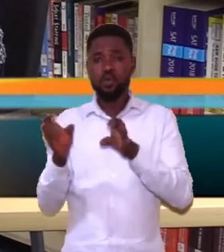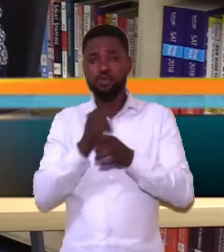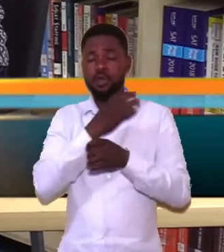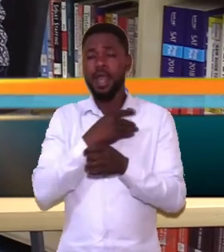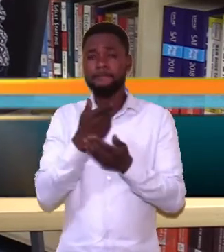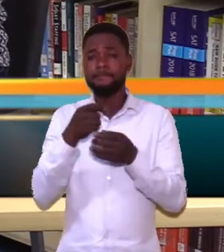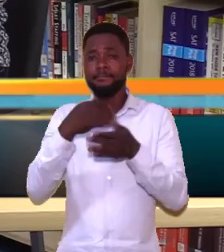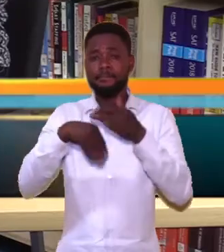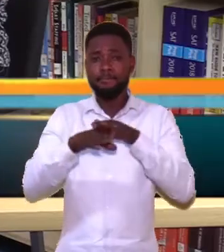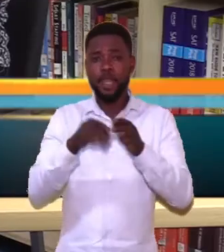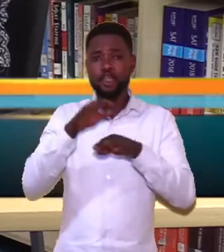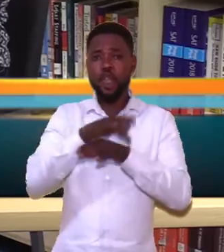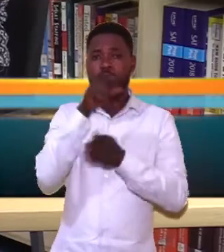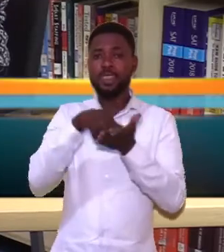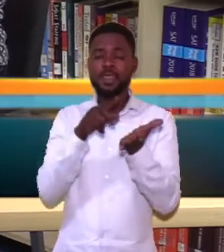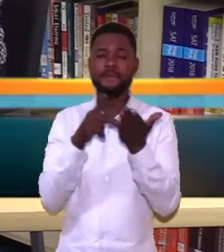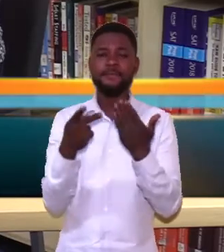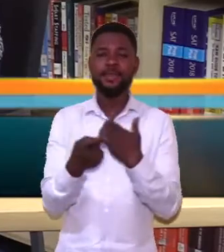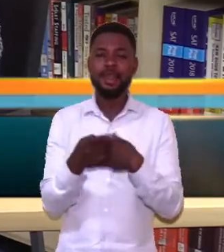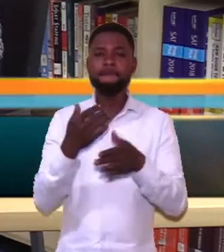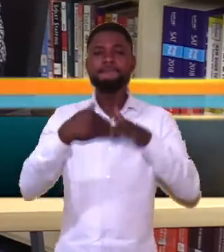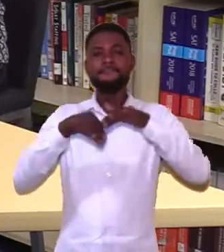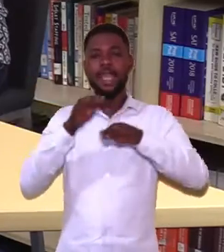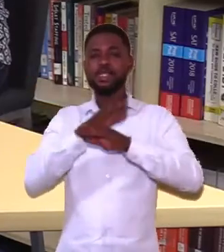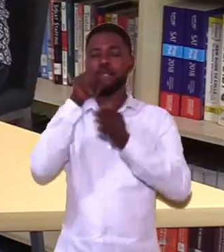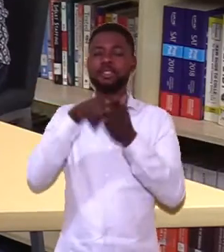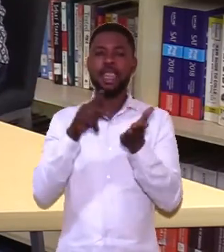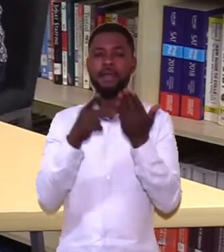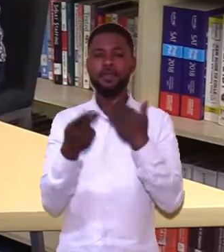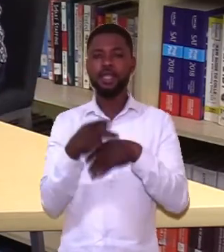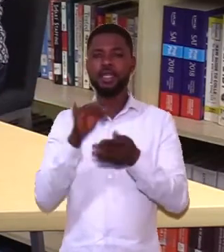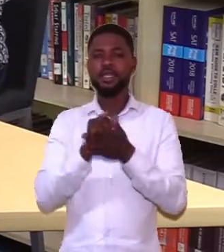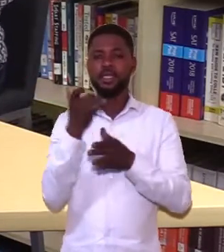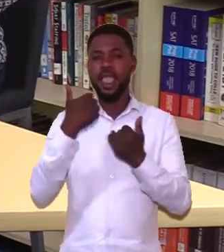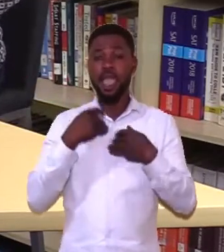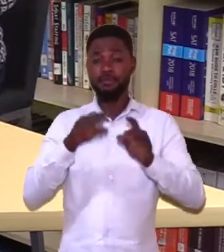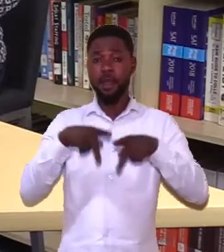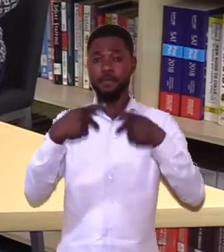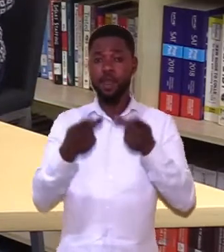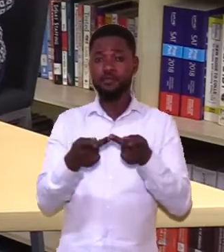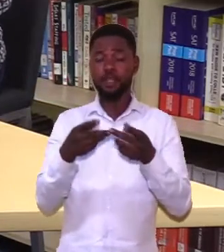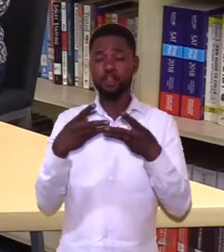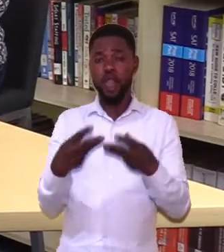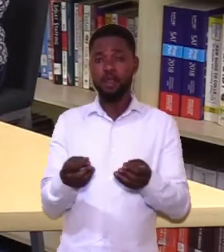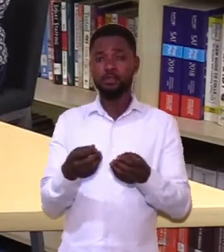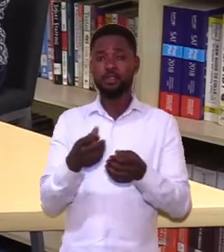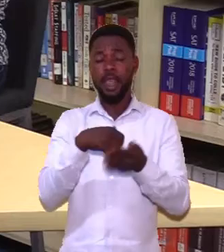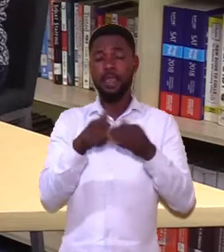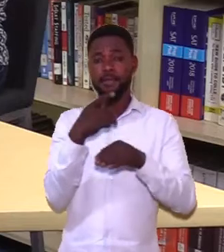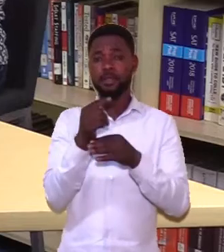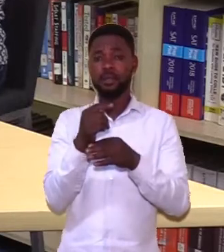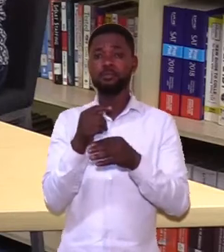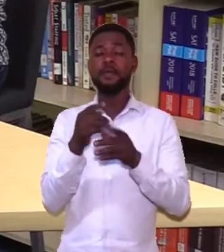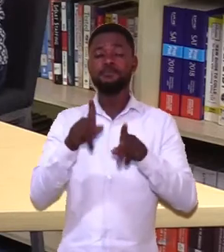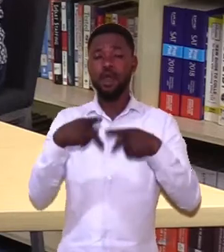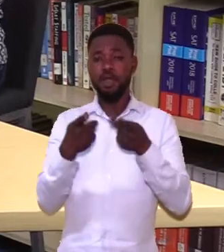do. And then based on these projects, based on these projects where they are trying to profile problems,